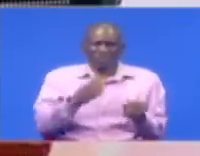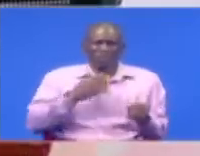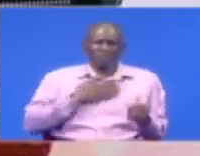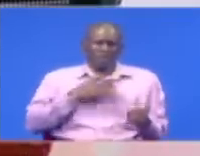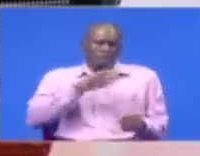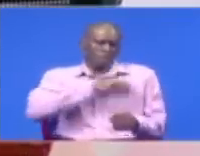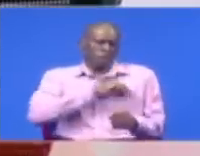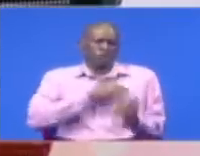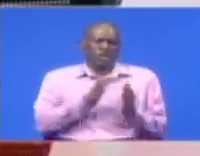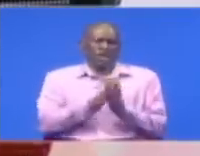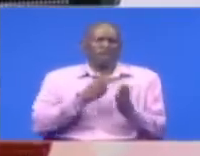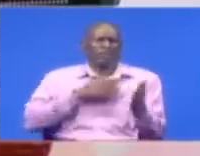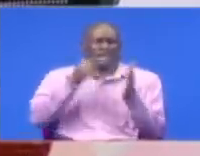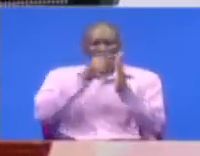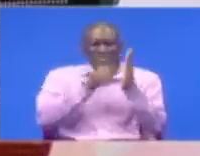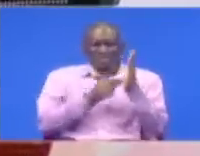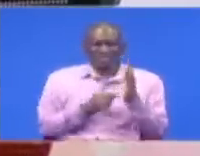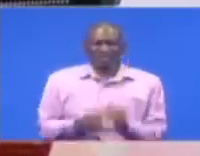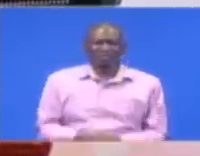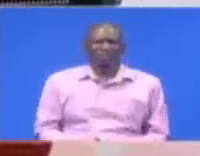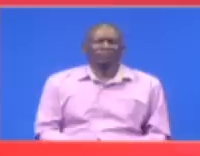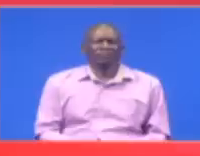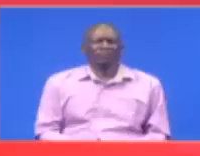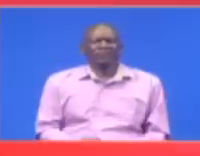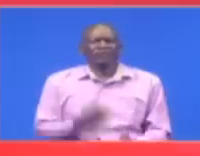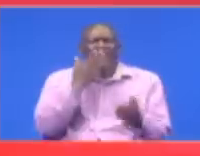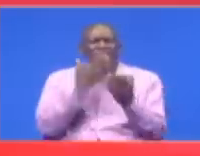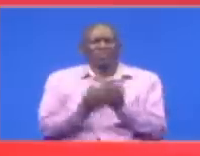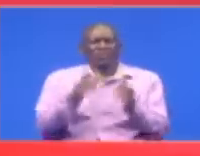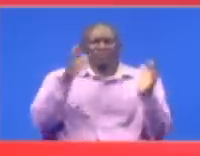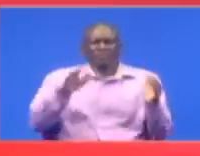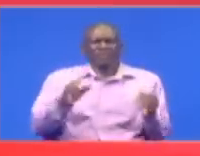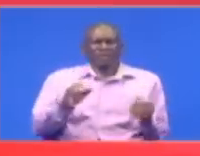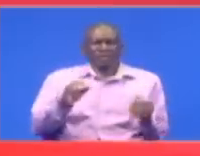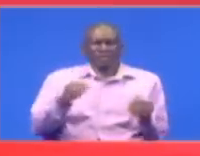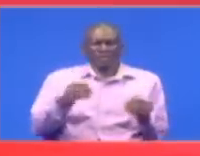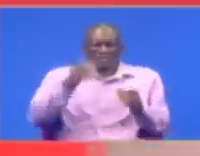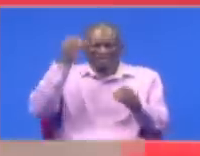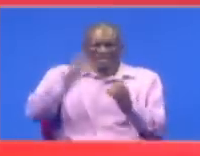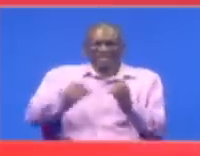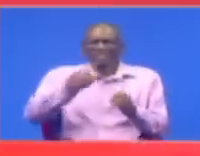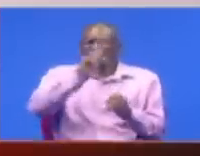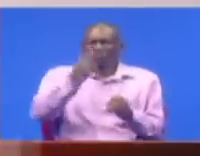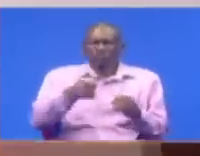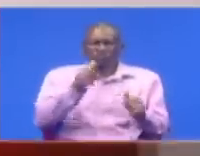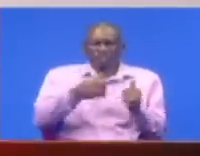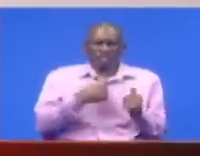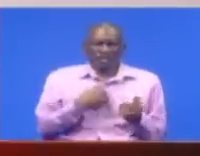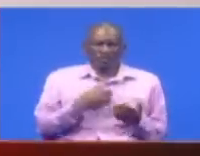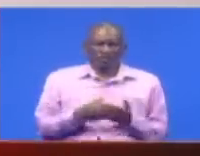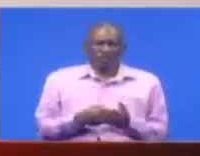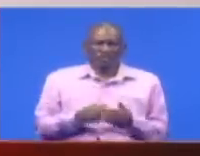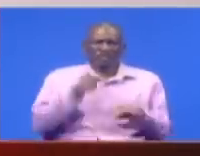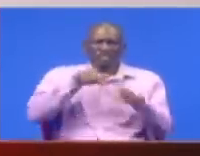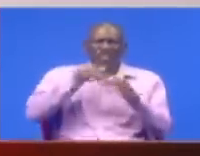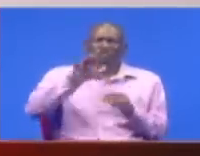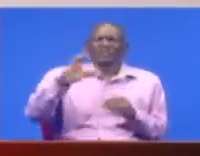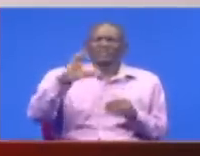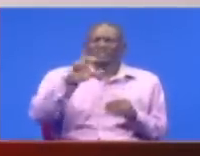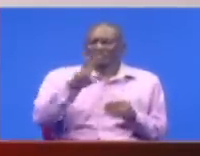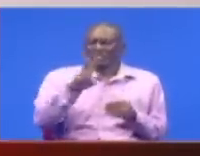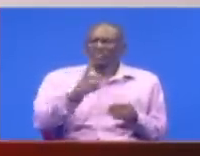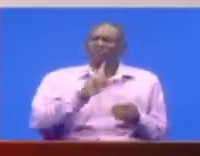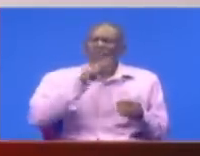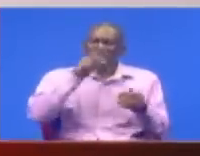mission and my agenda. Okay. Thank you very much, Senior Counsel. One last question from me. In your CV, you have